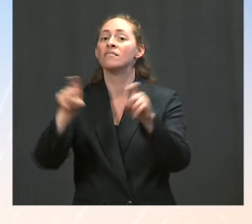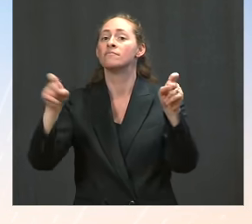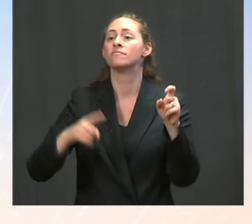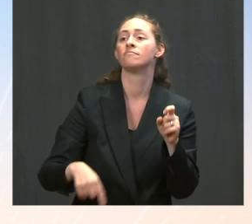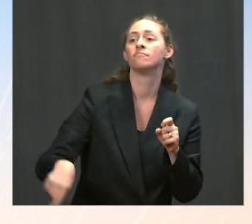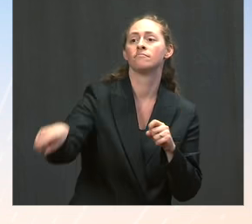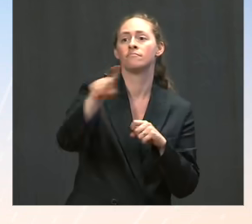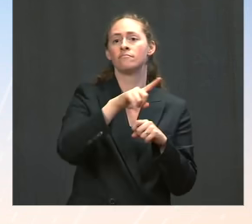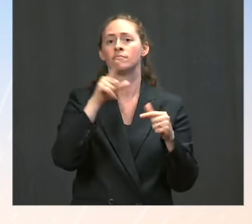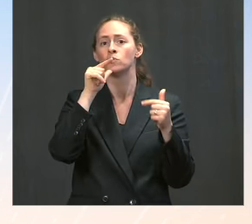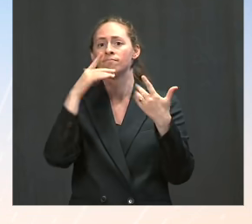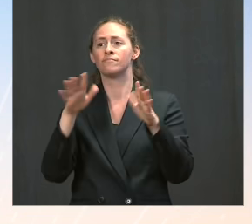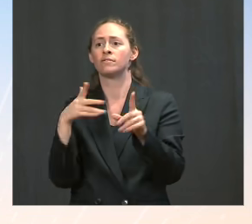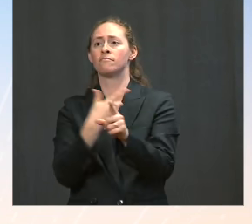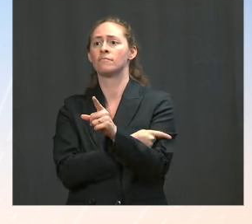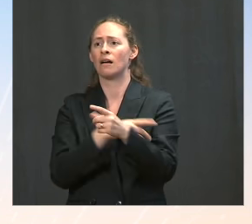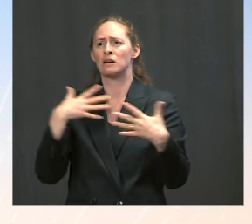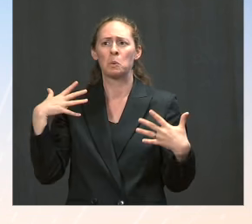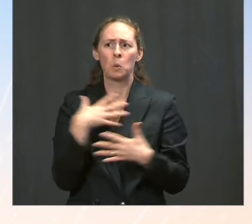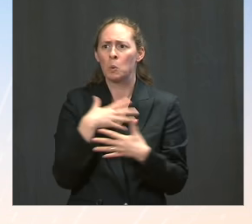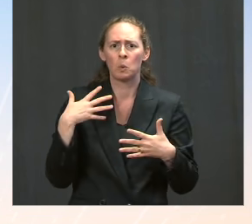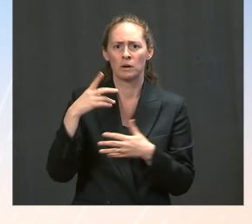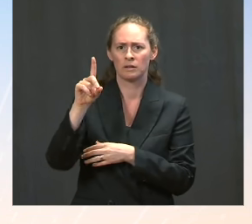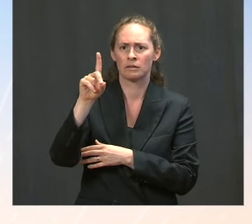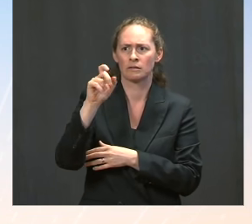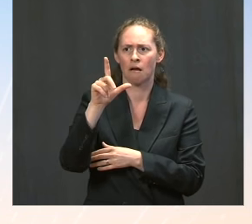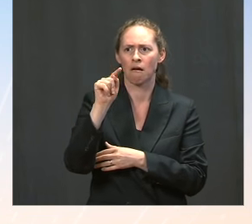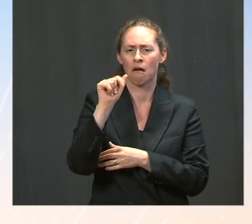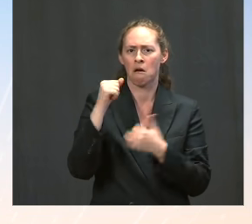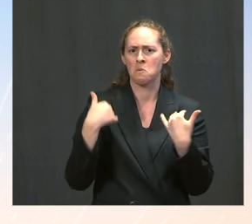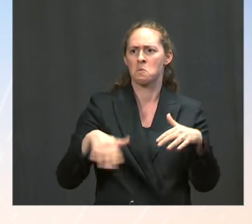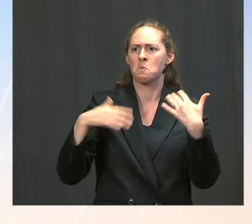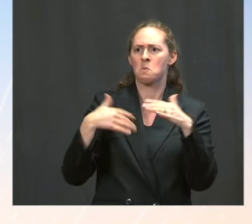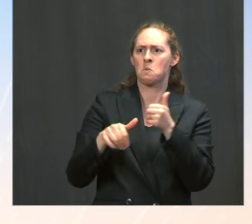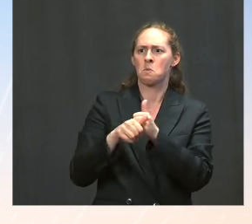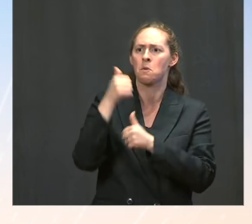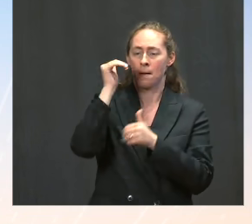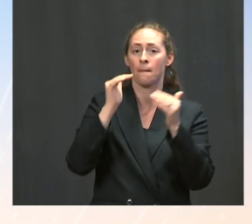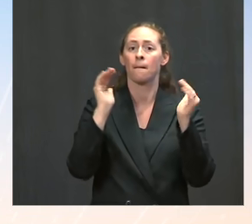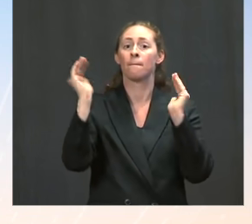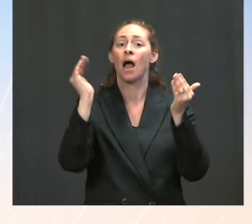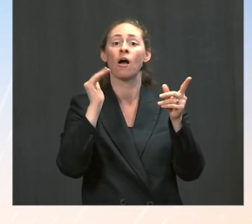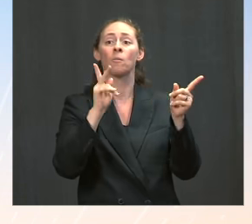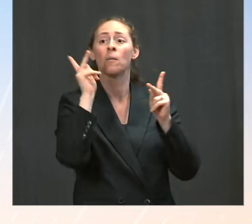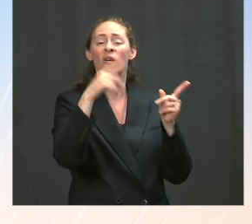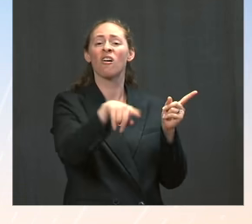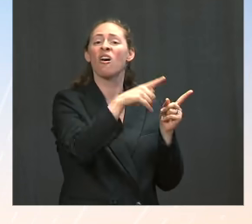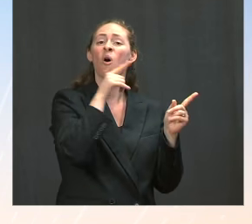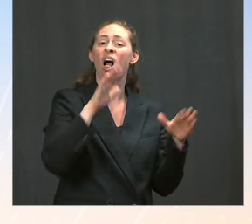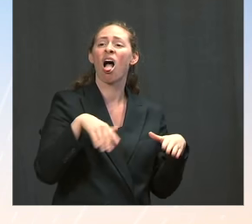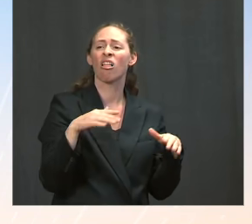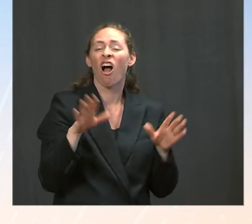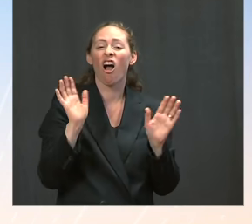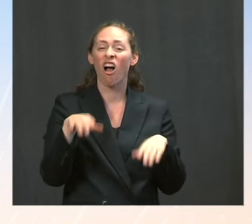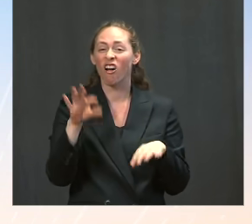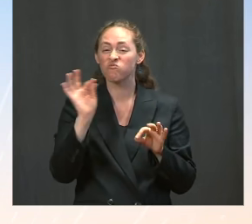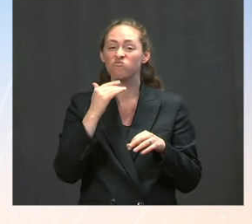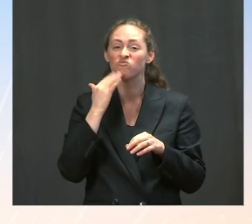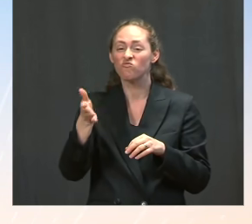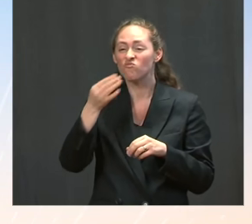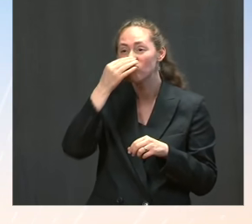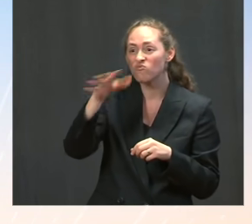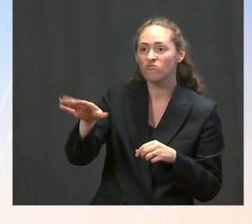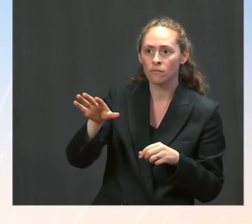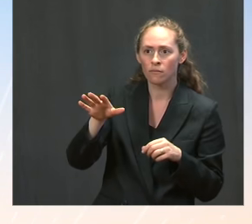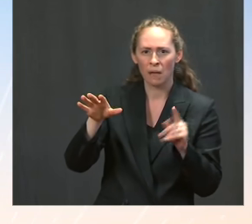than unvaccinated people. That's clearly concerning to us because unvaccinated people should be more fearful. And what the president wanted to convey